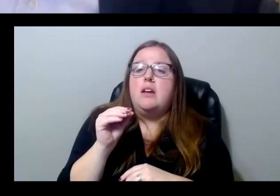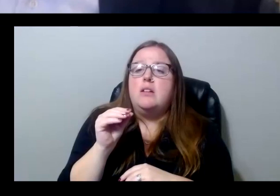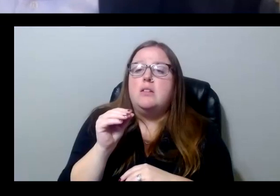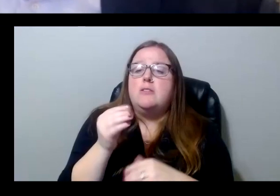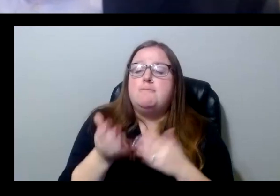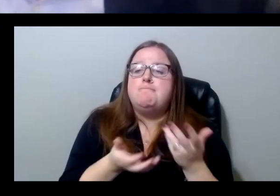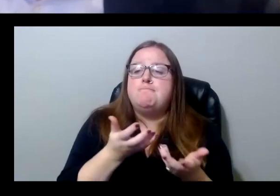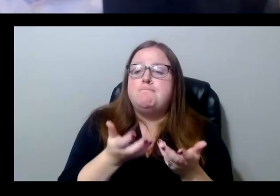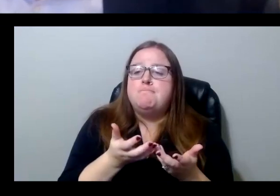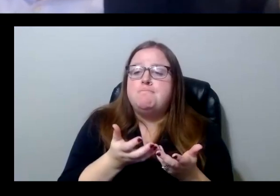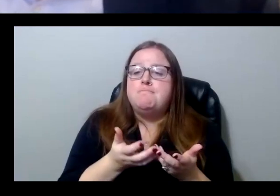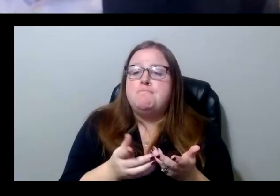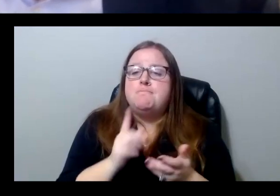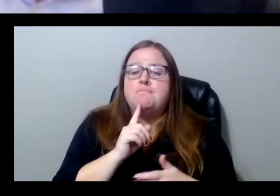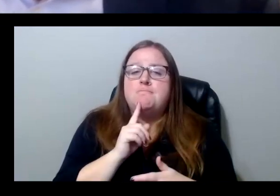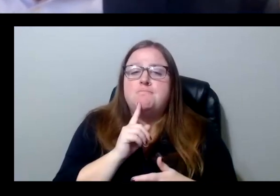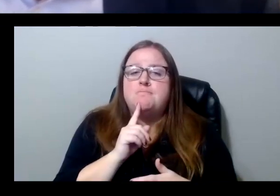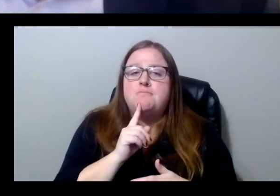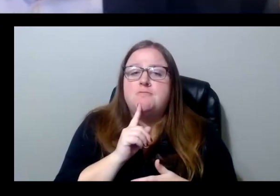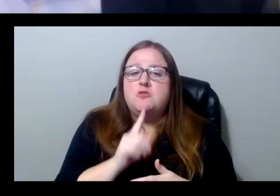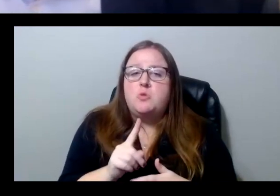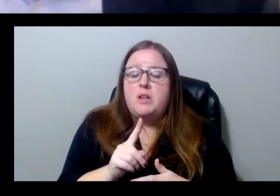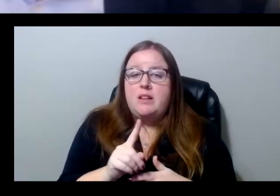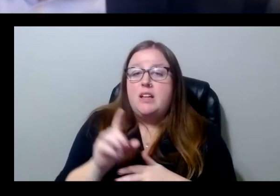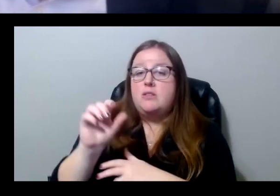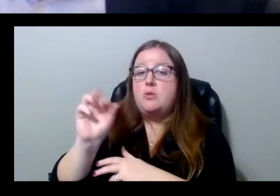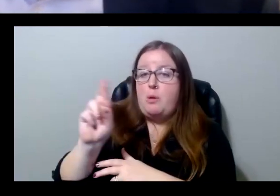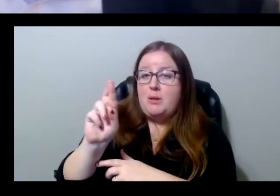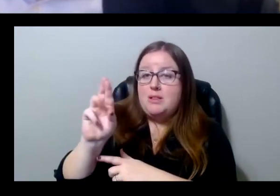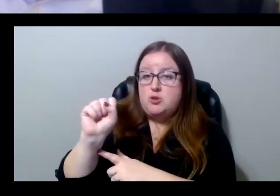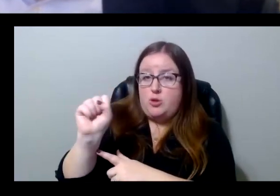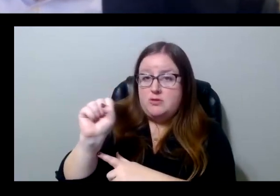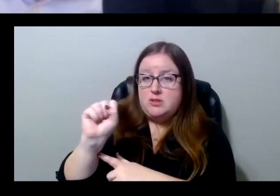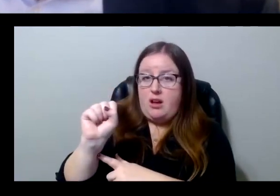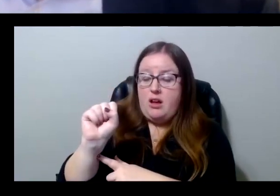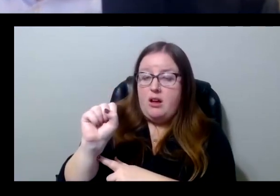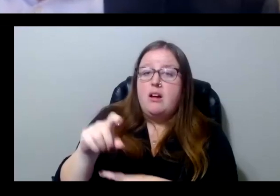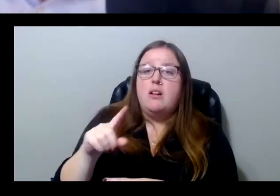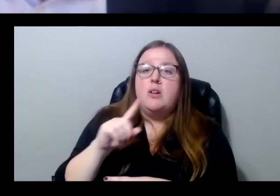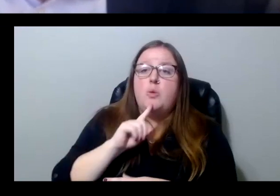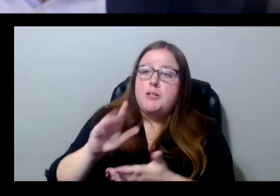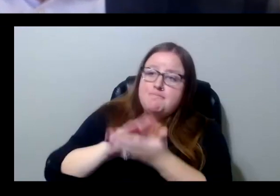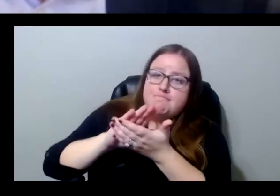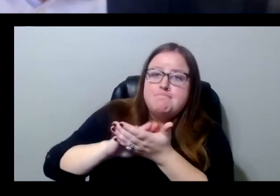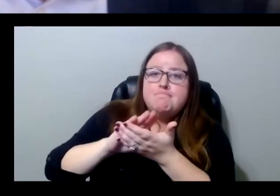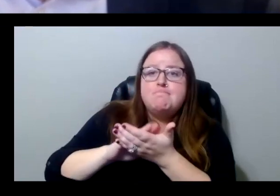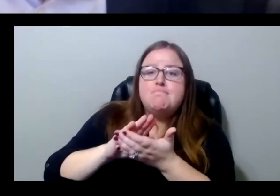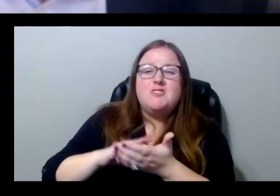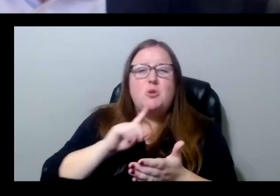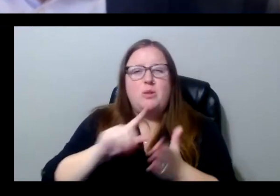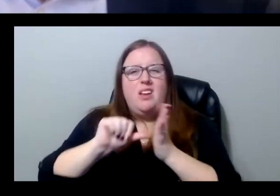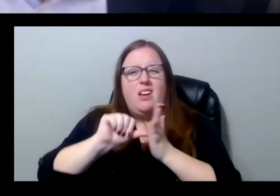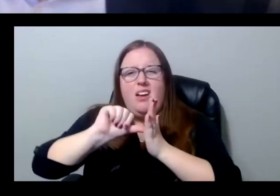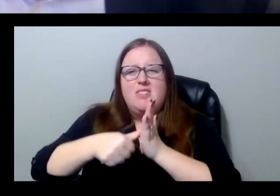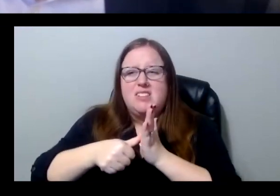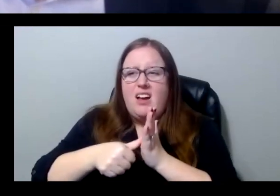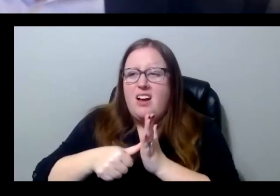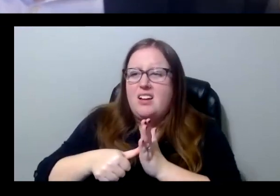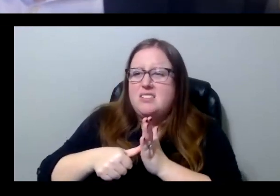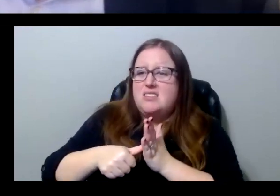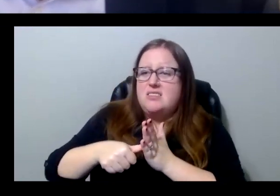when they're going as immigrants as well, I think you offer insights that other folks might not be able to